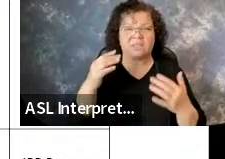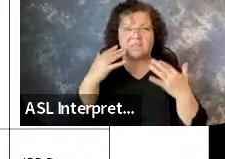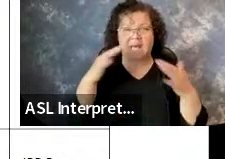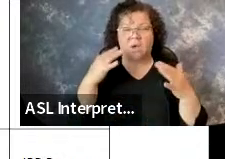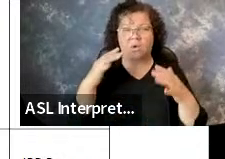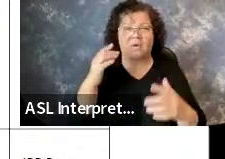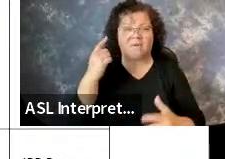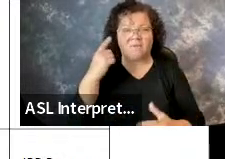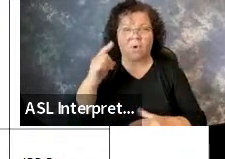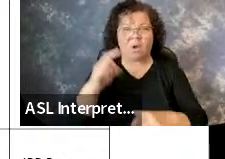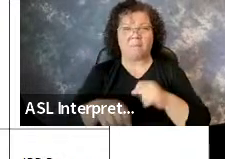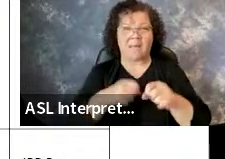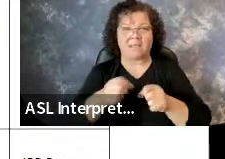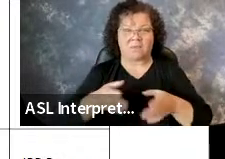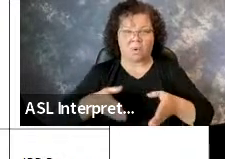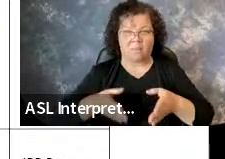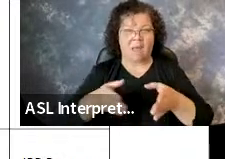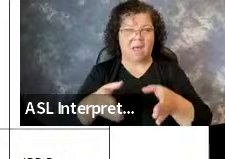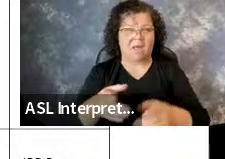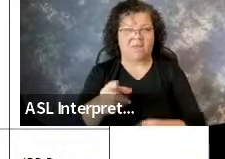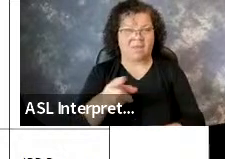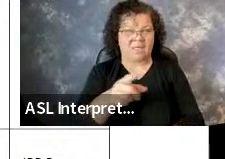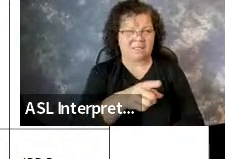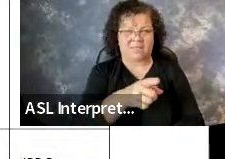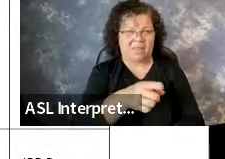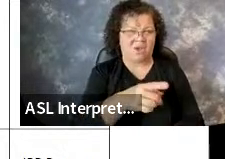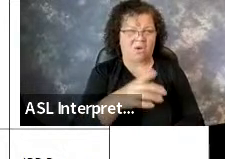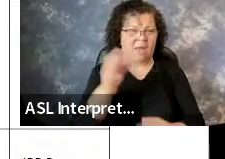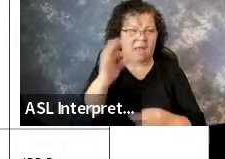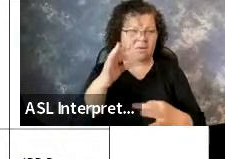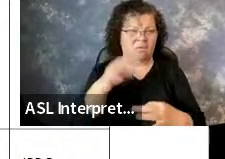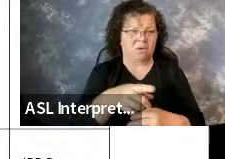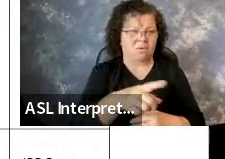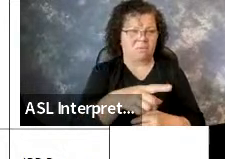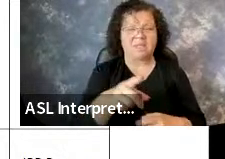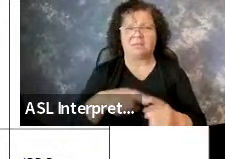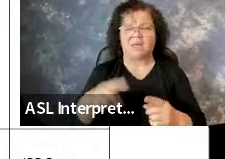already in here. I think I just didn't see it, so want to make sure that's included.